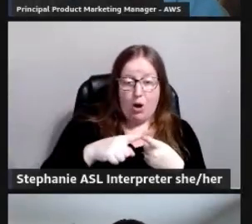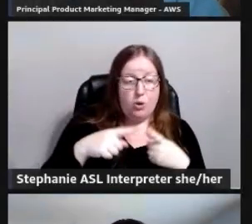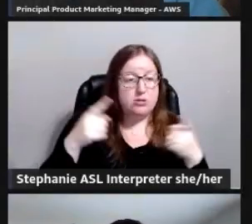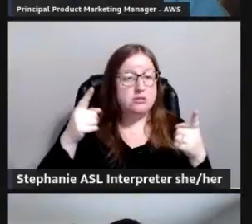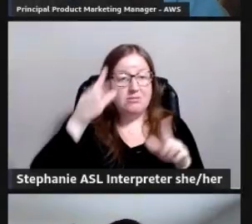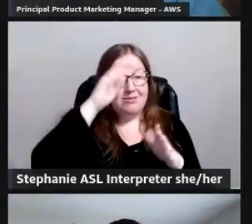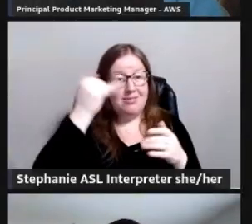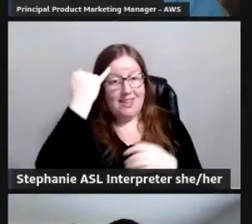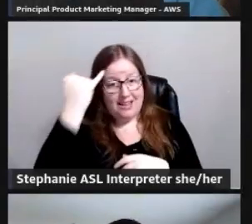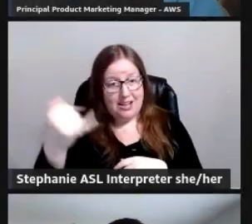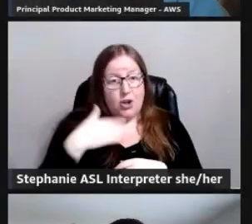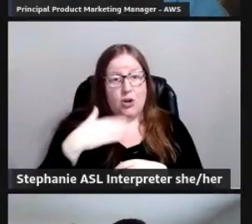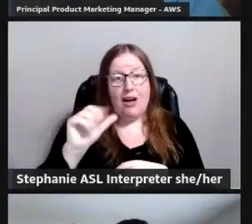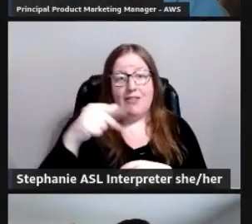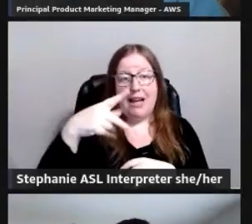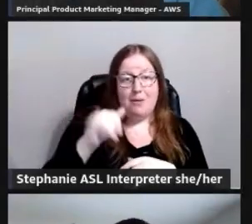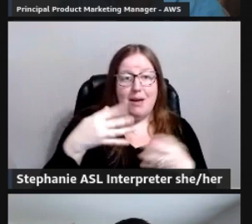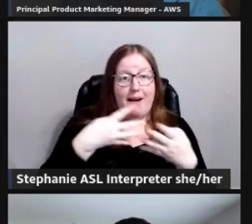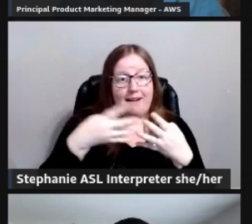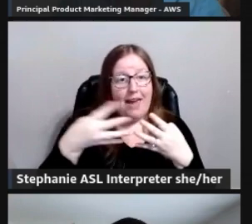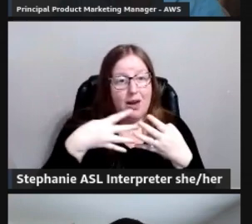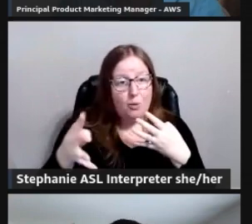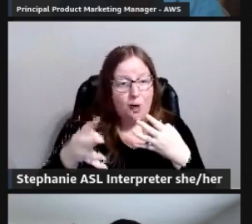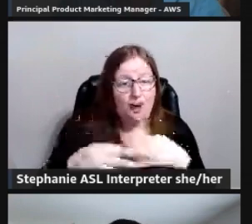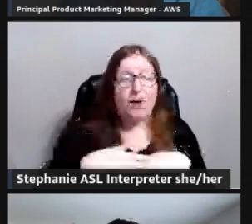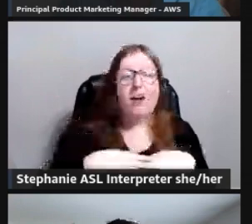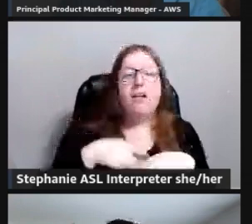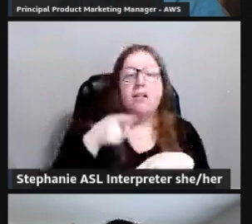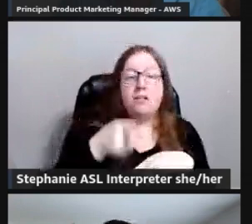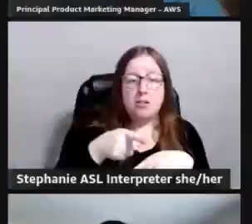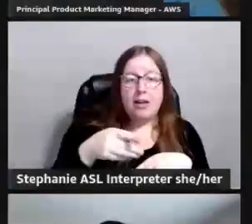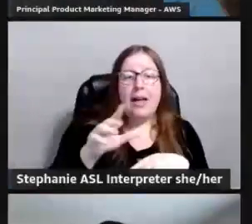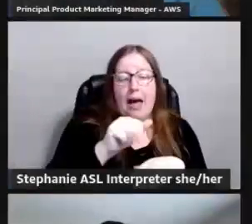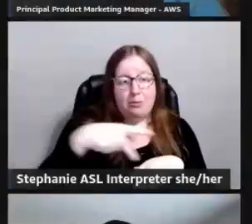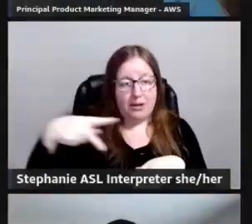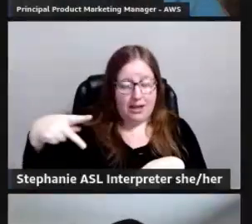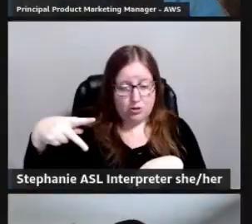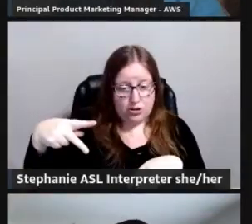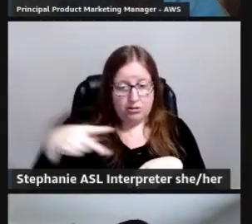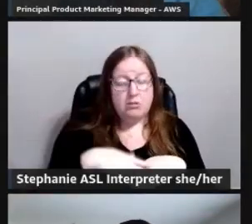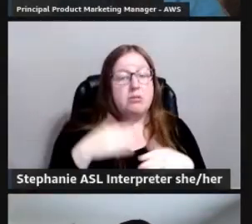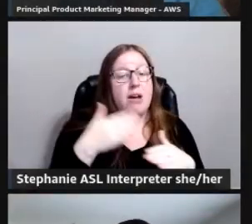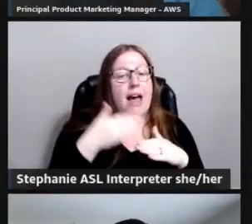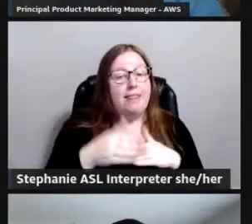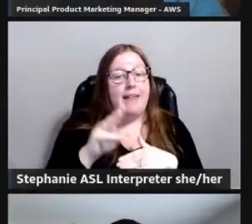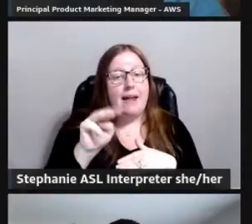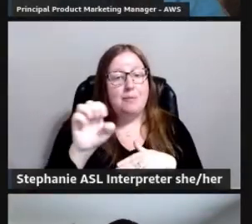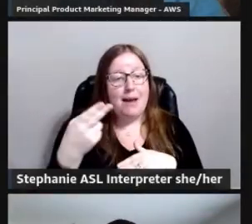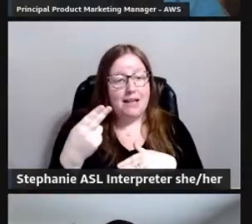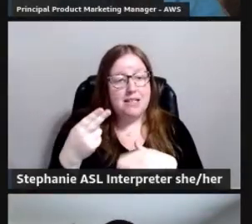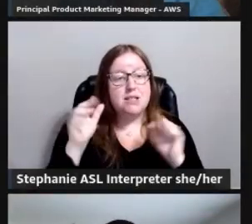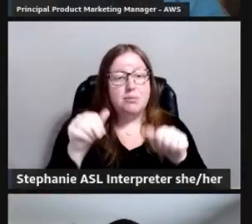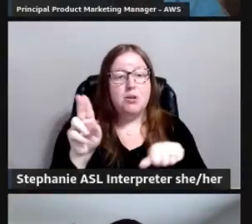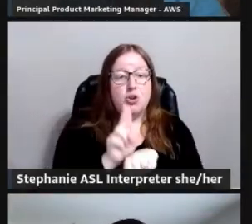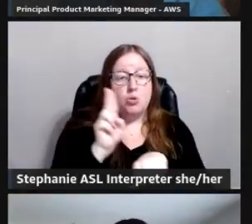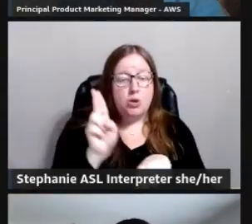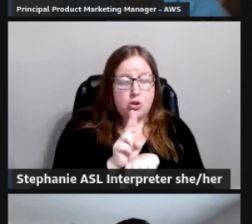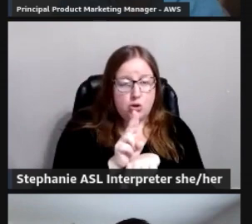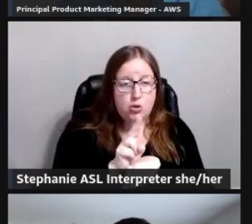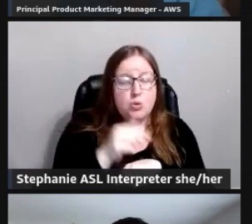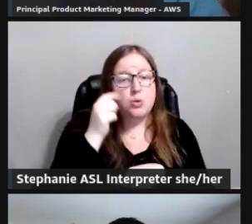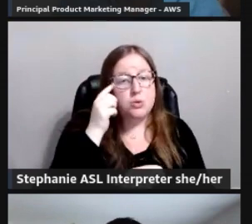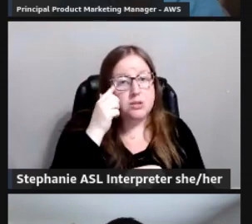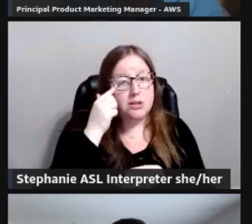we're going to have an API gateway, an API front door to our application, and then a mechanism where users can authenticate themselves